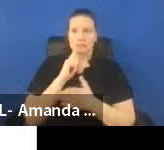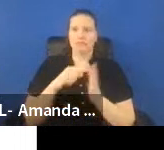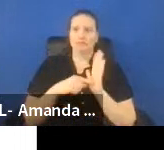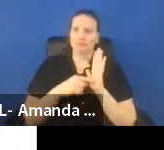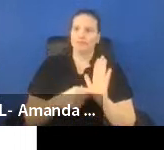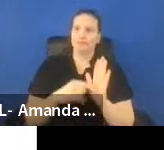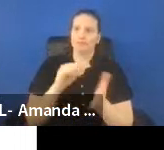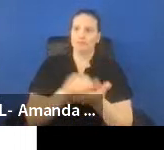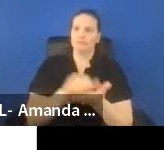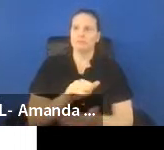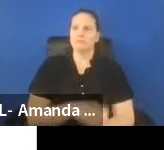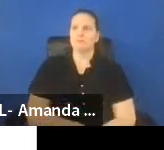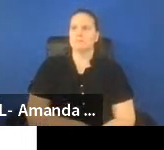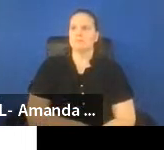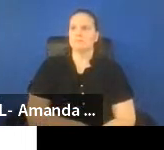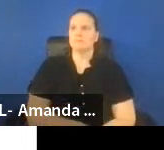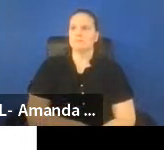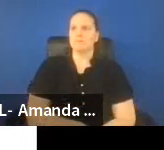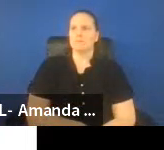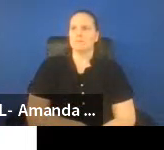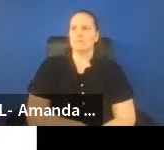that.